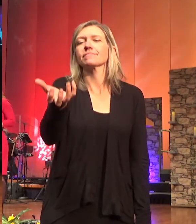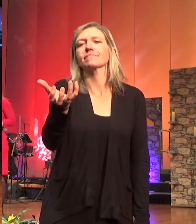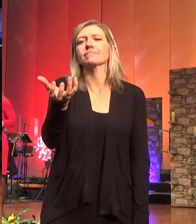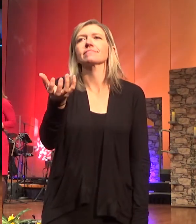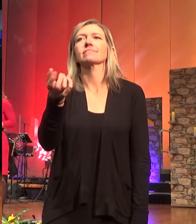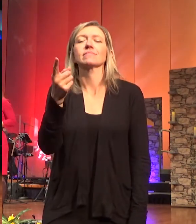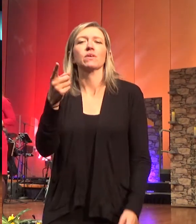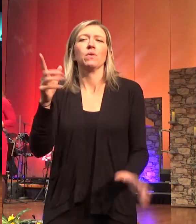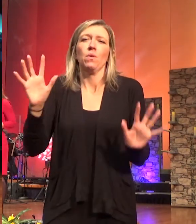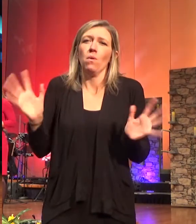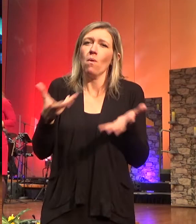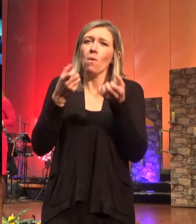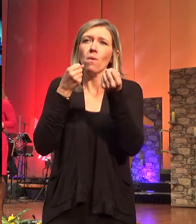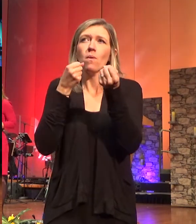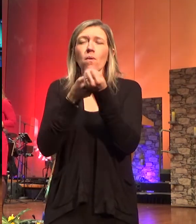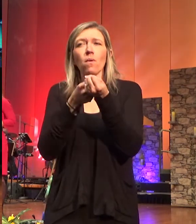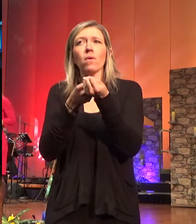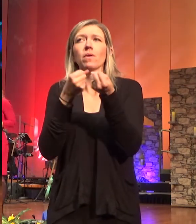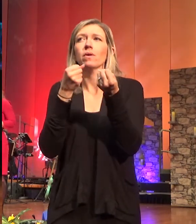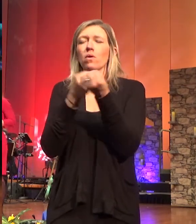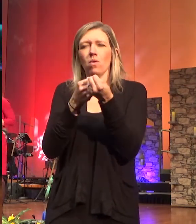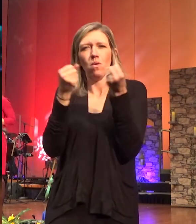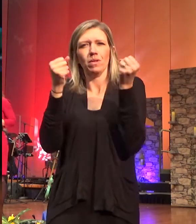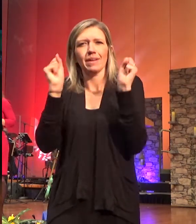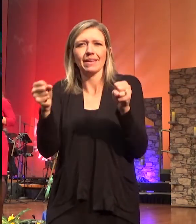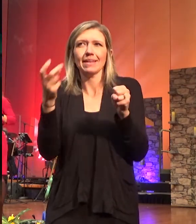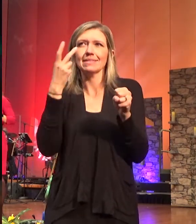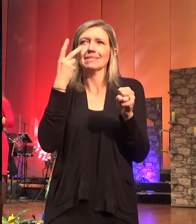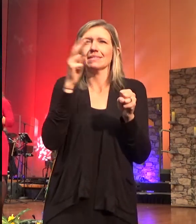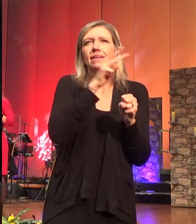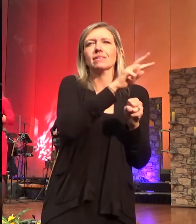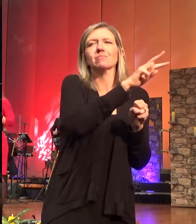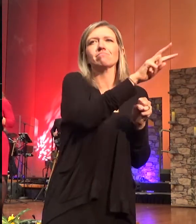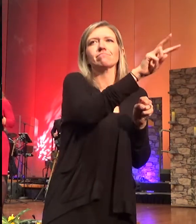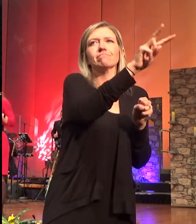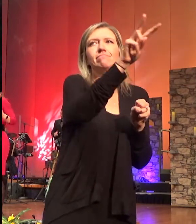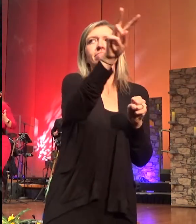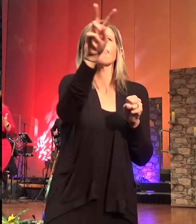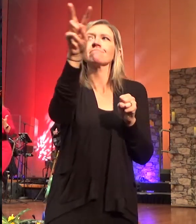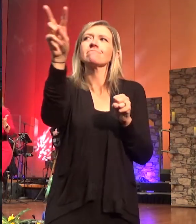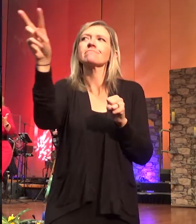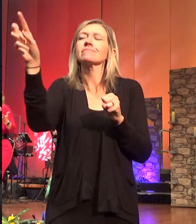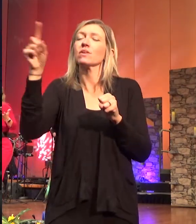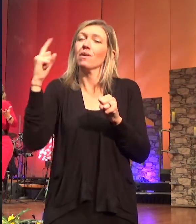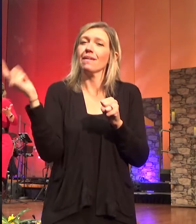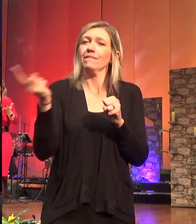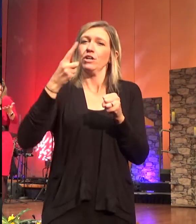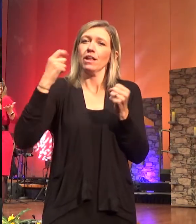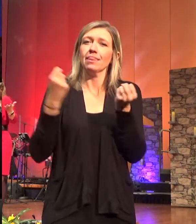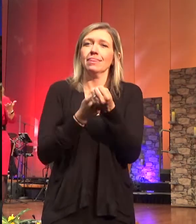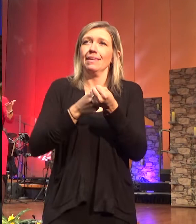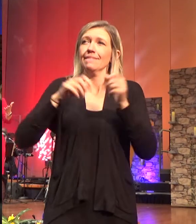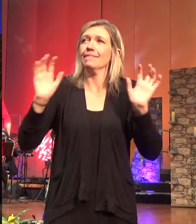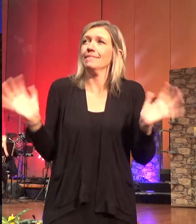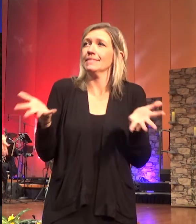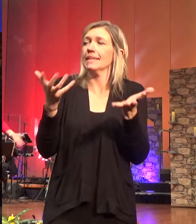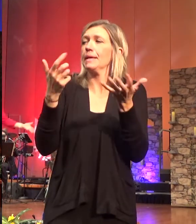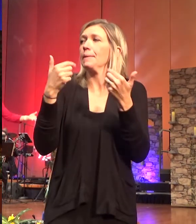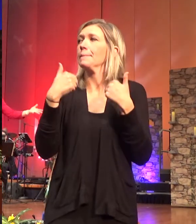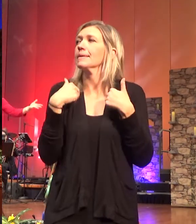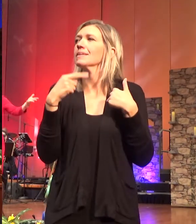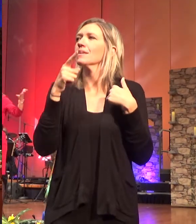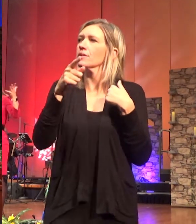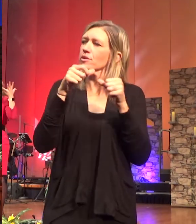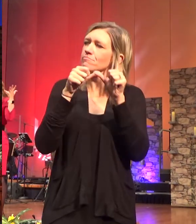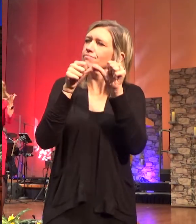you hold me up, so I can see, you're ever lifting me,